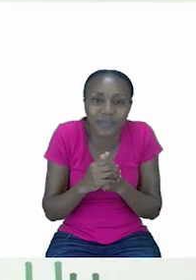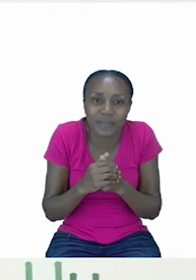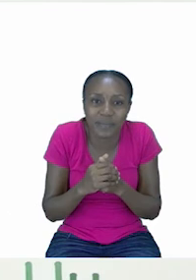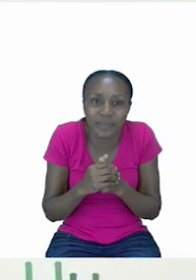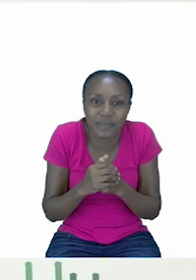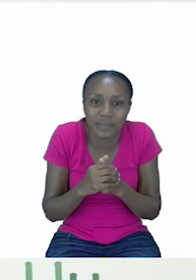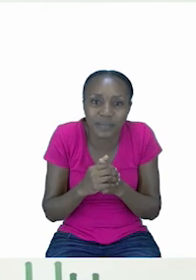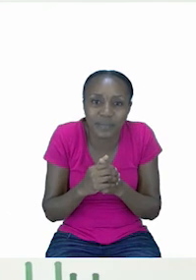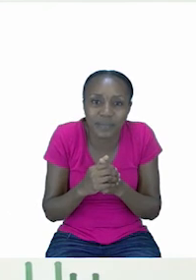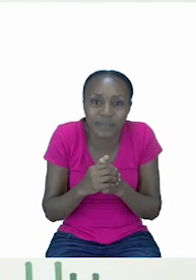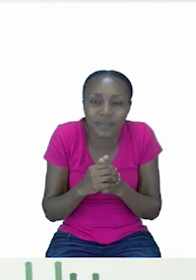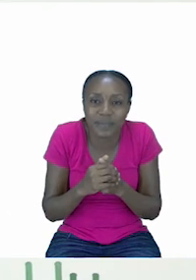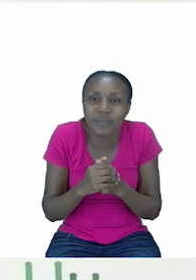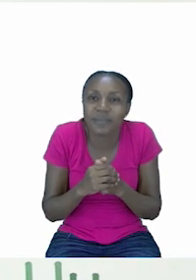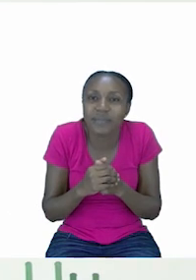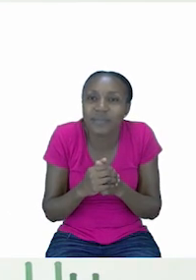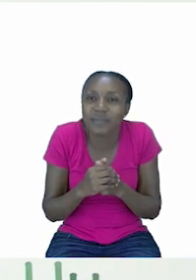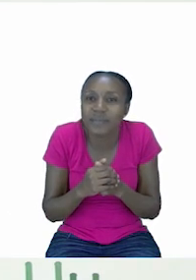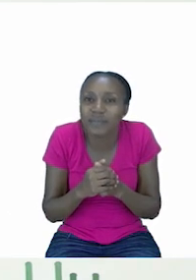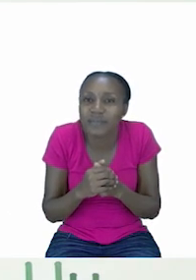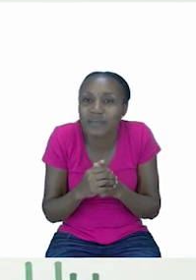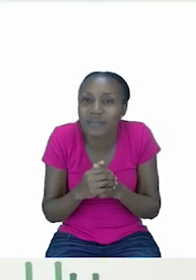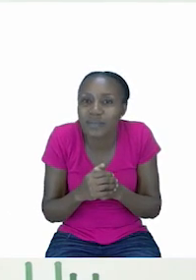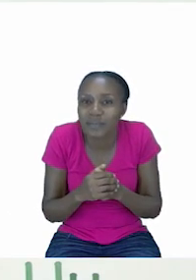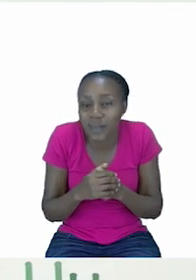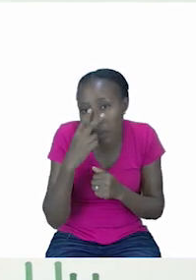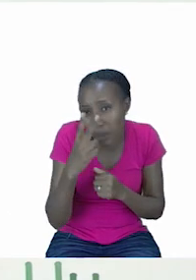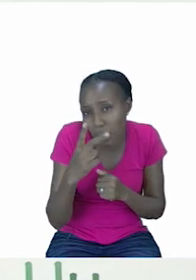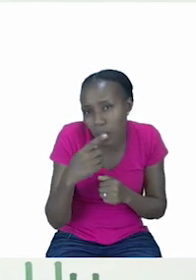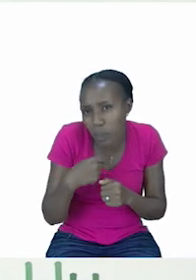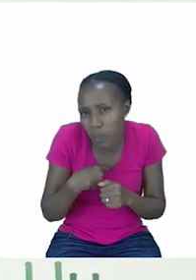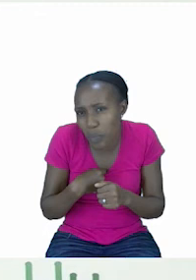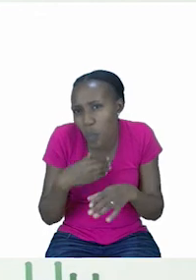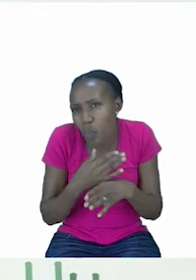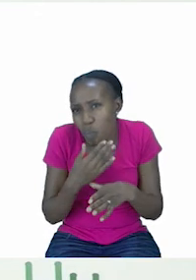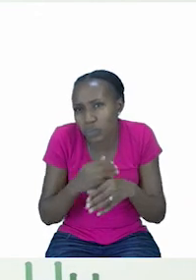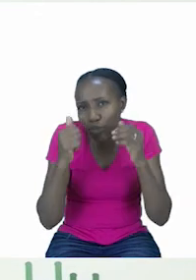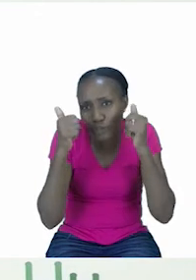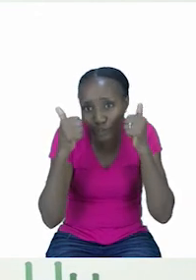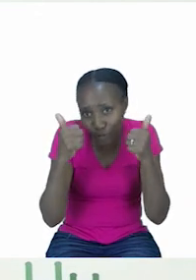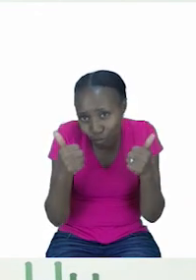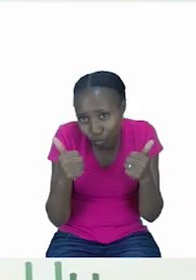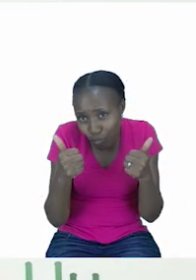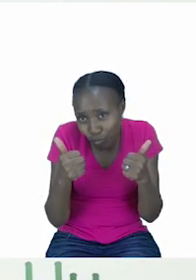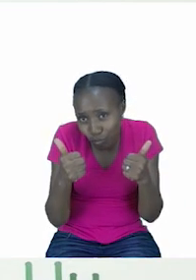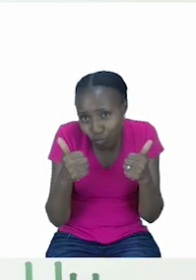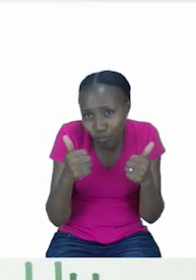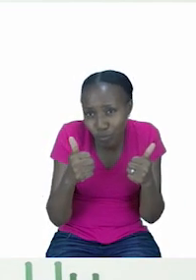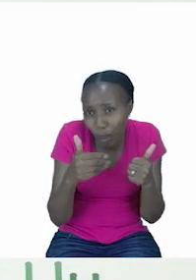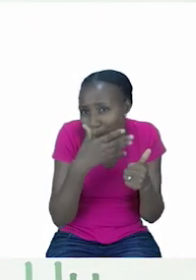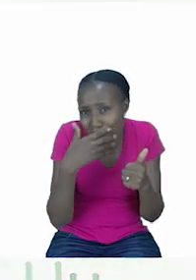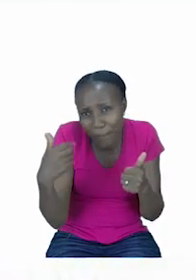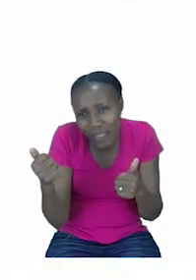test yourself. Did you do very well? Let's take a look at our exercise at the bottom so that you